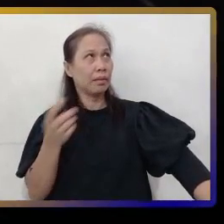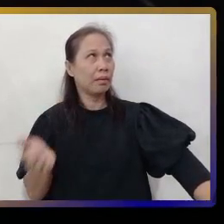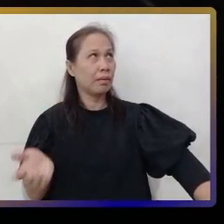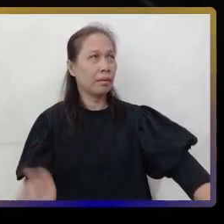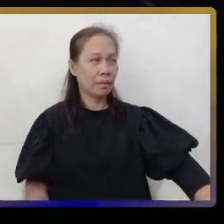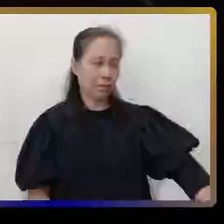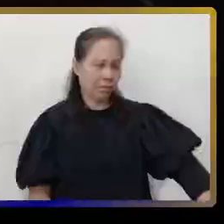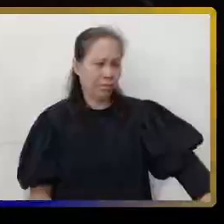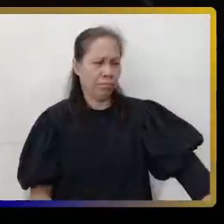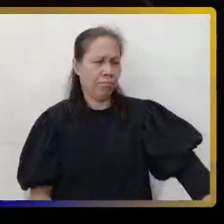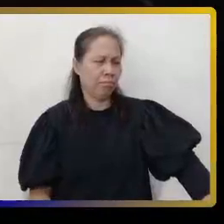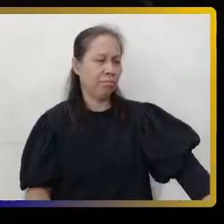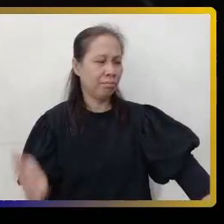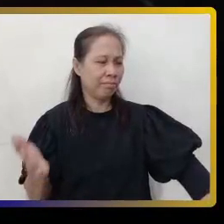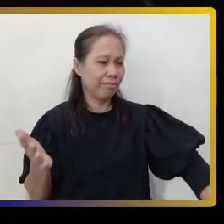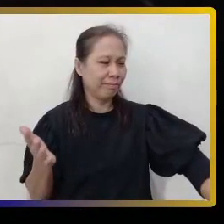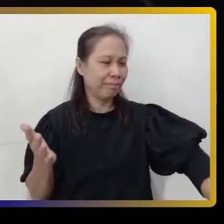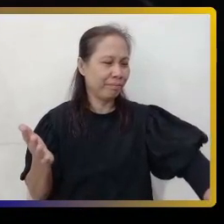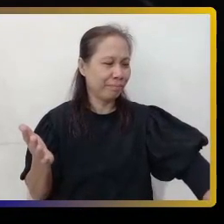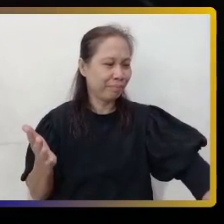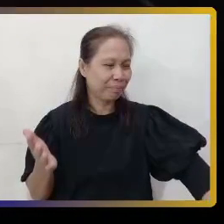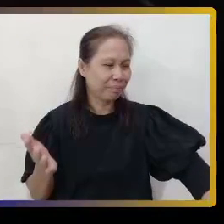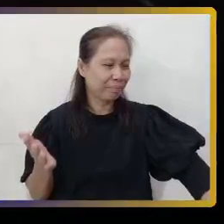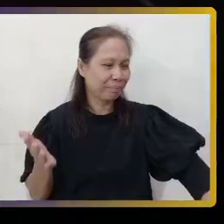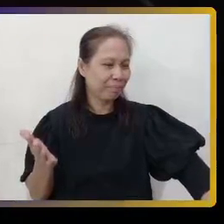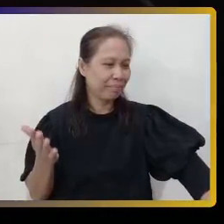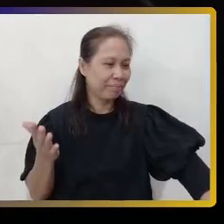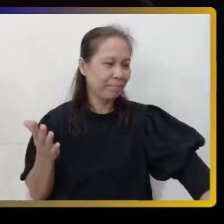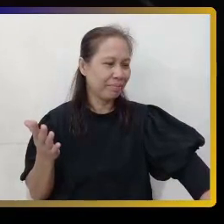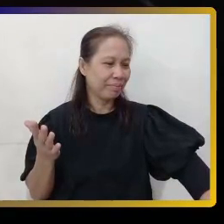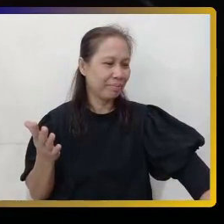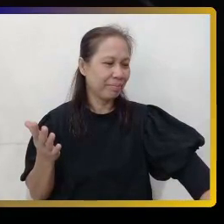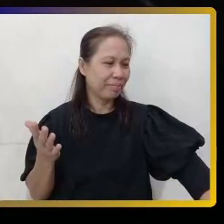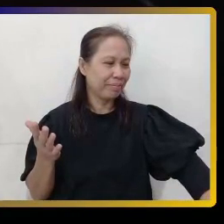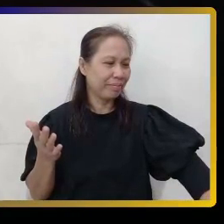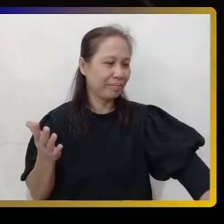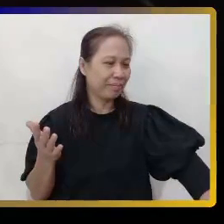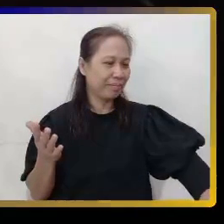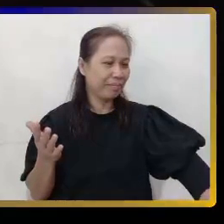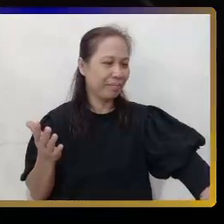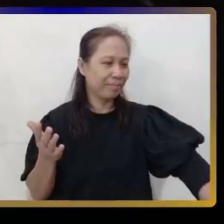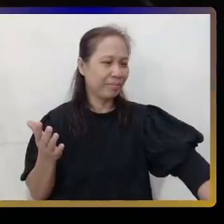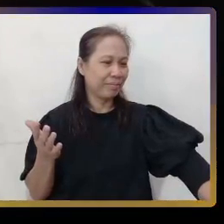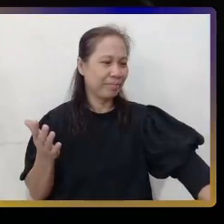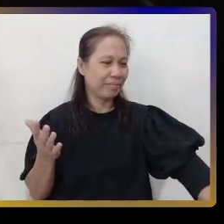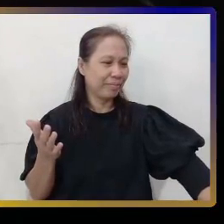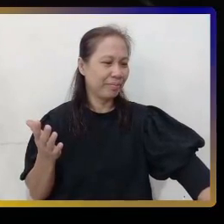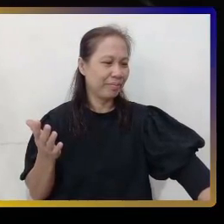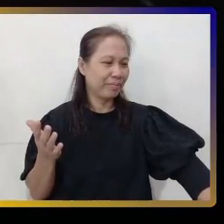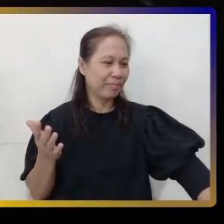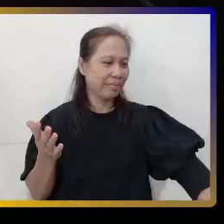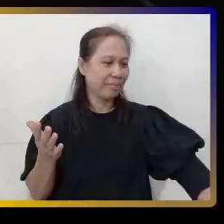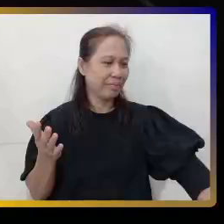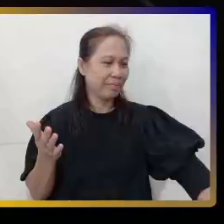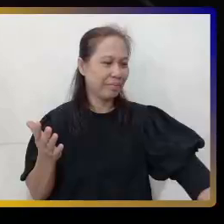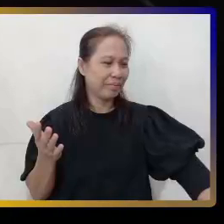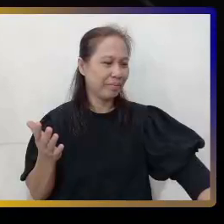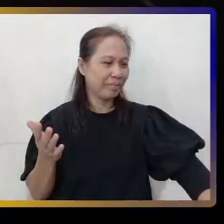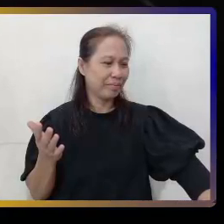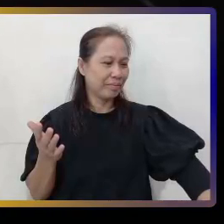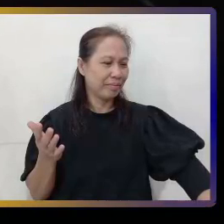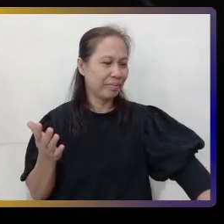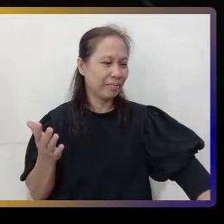sun even the going down of the the same my name shall be great among the